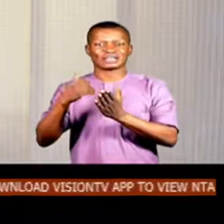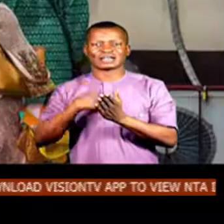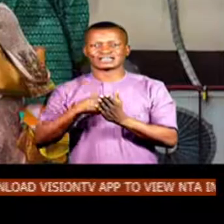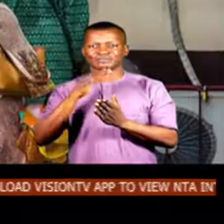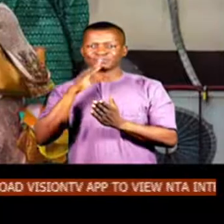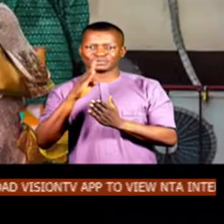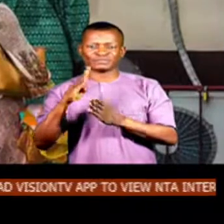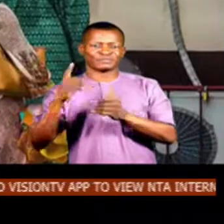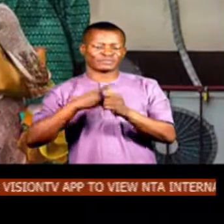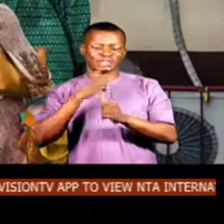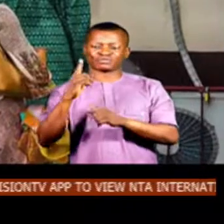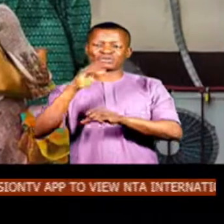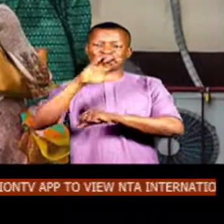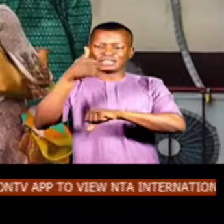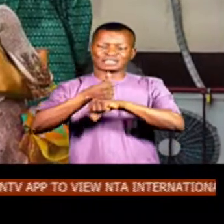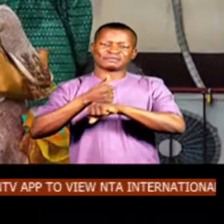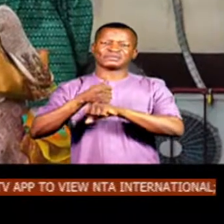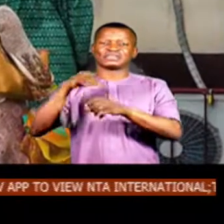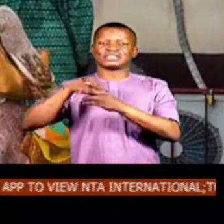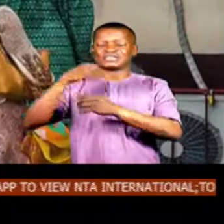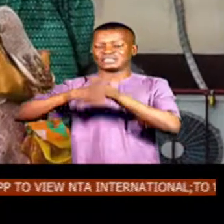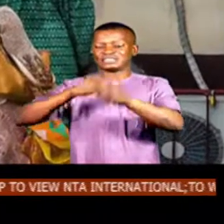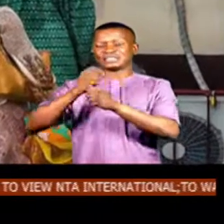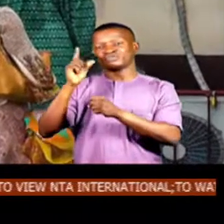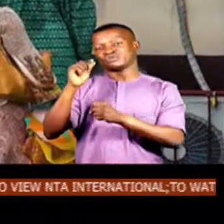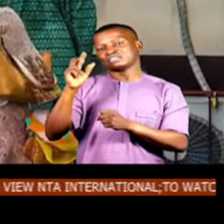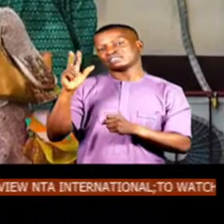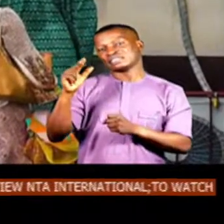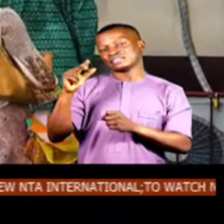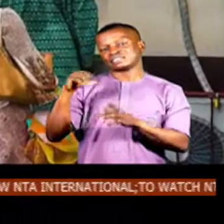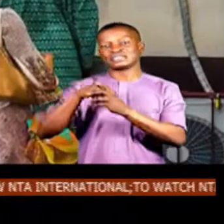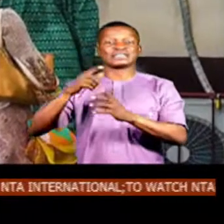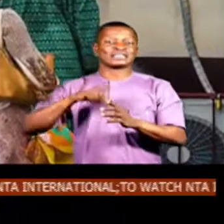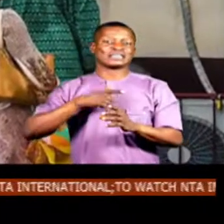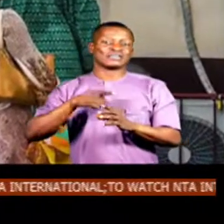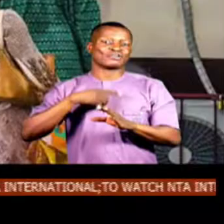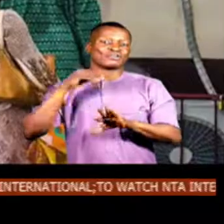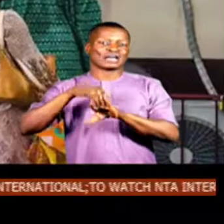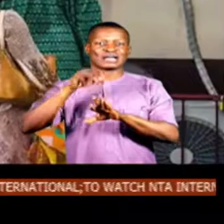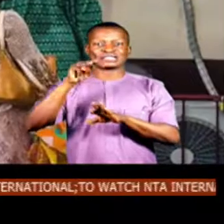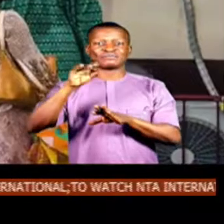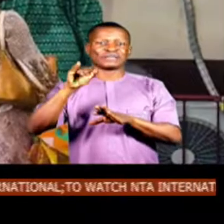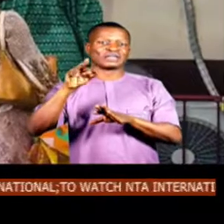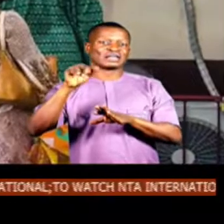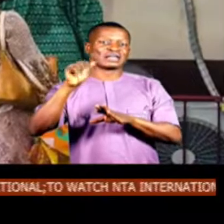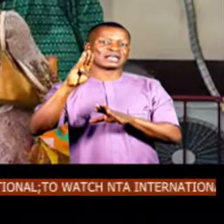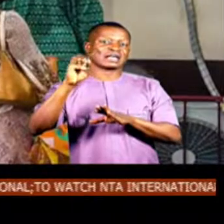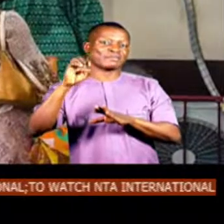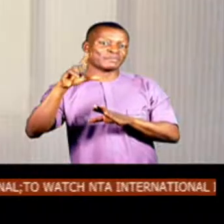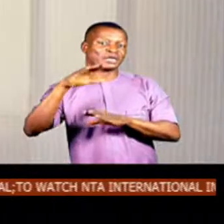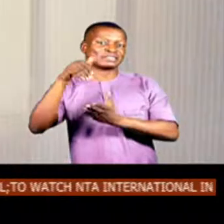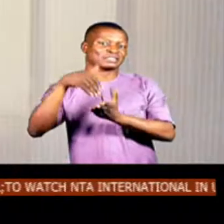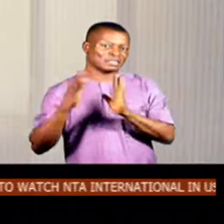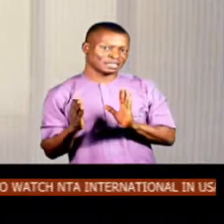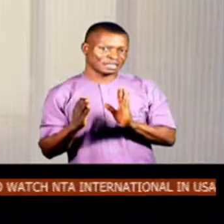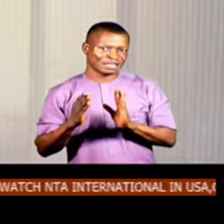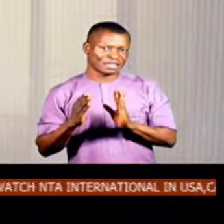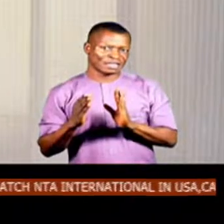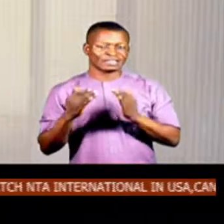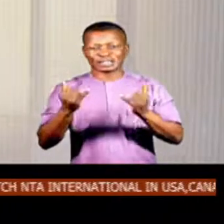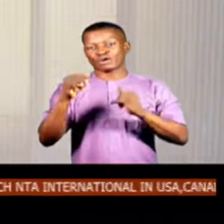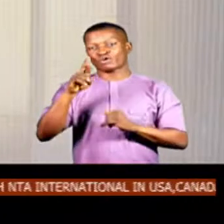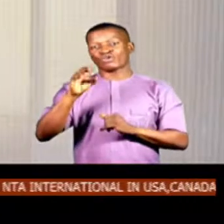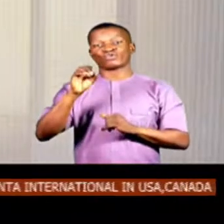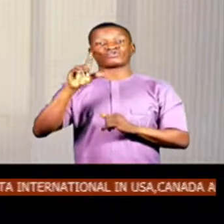in Nigeria since the first one was established in 2013 in Lagos, the Mirabel Center. And what the Rule of Law